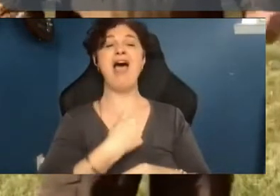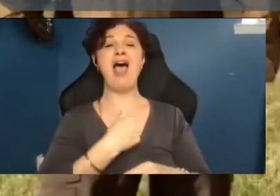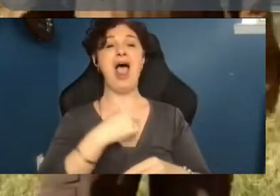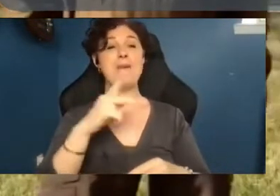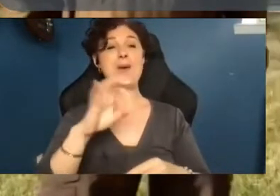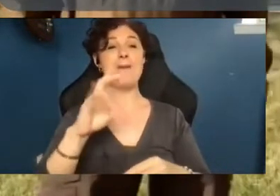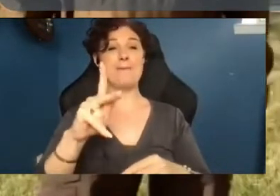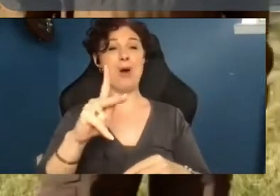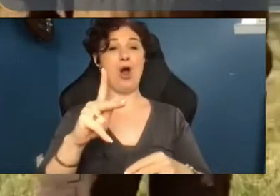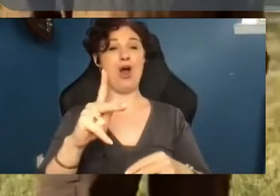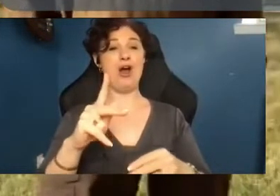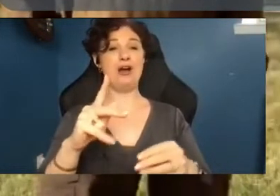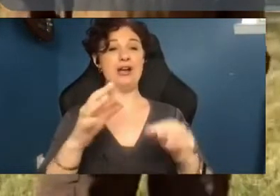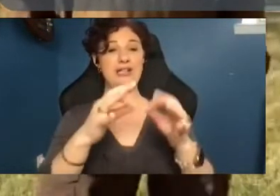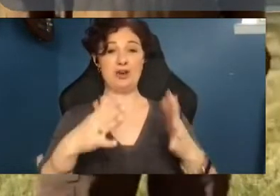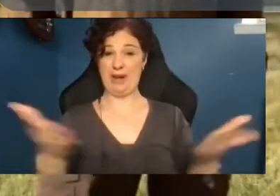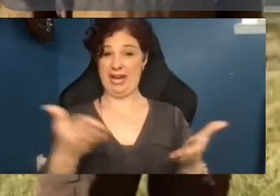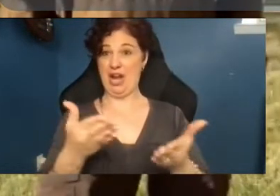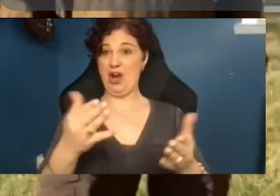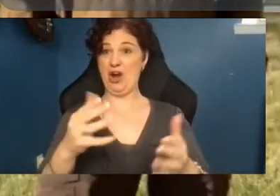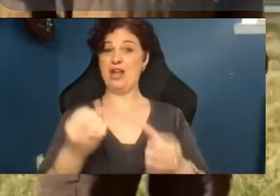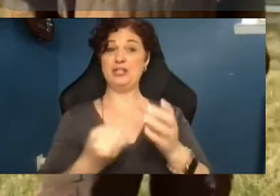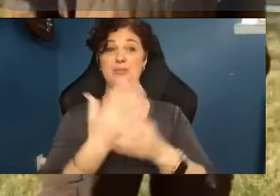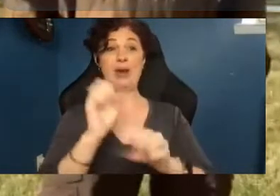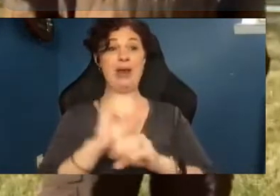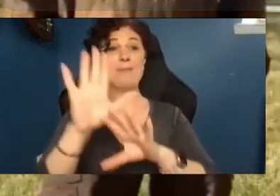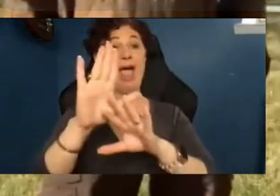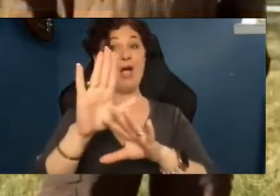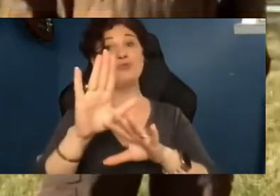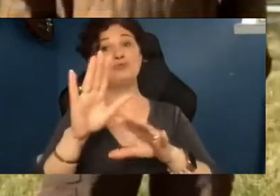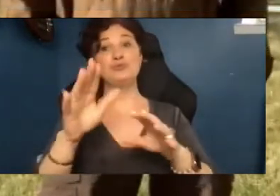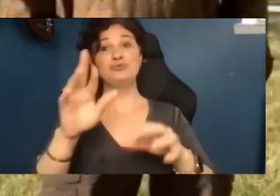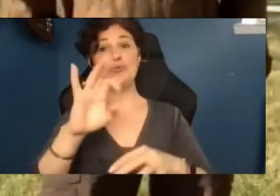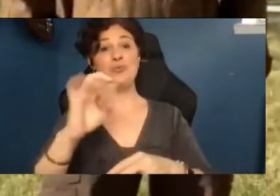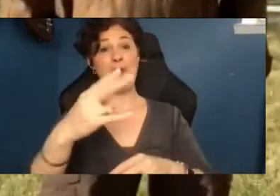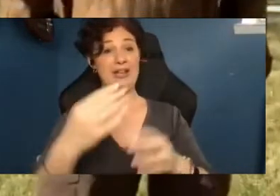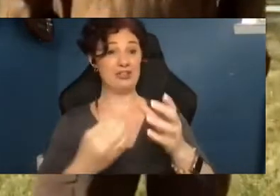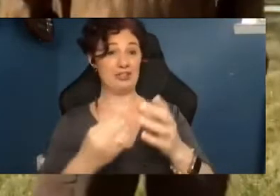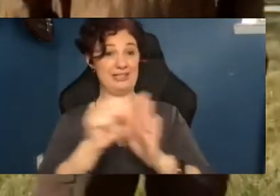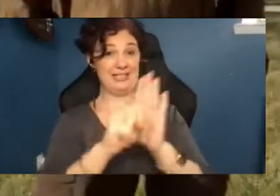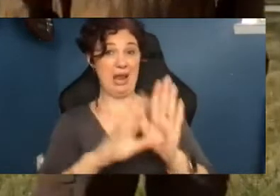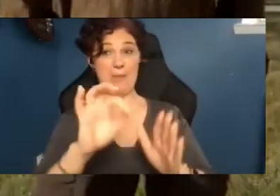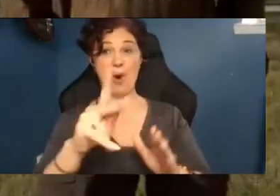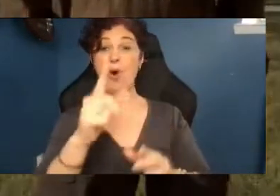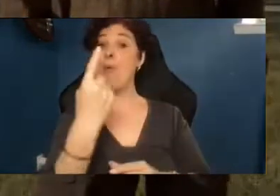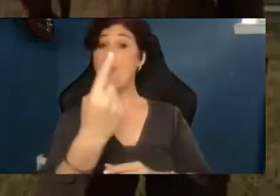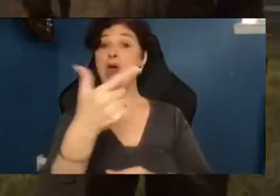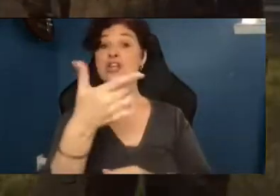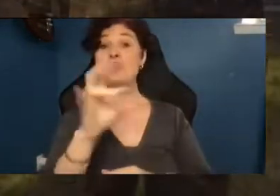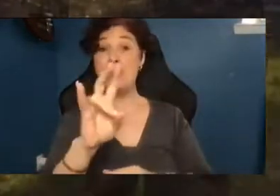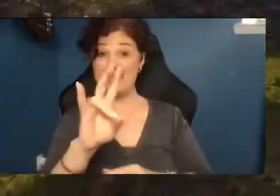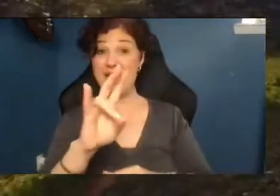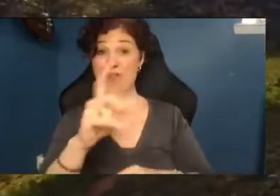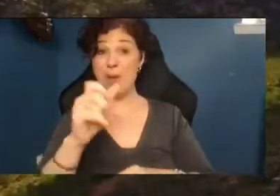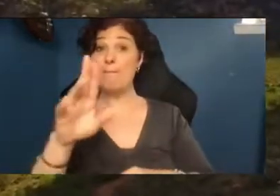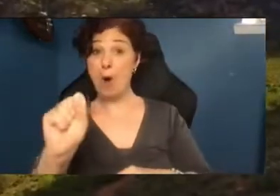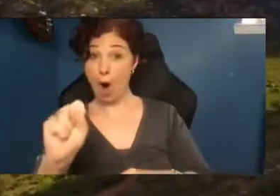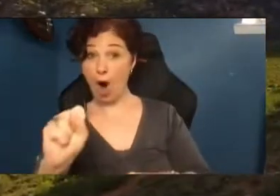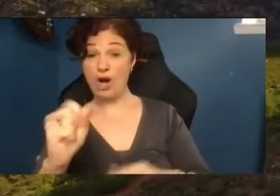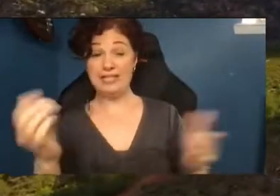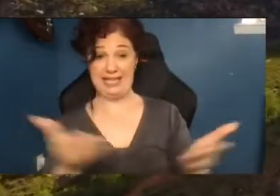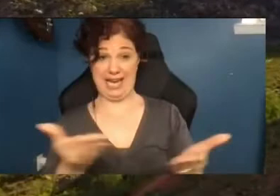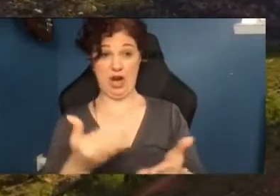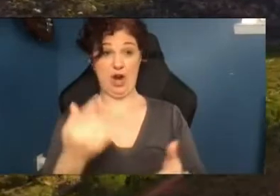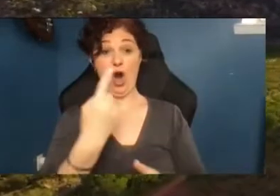park interpreter here at Spring Mountain Ranch State Park. We're one of 27 state parks in Nevada, and our